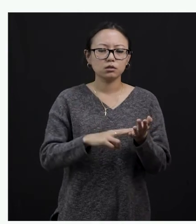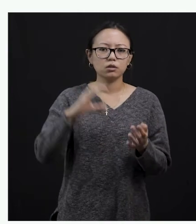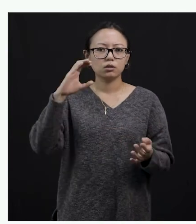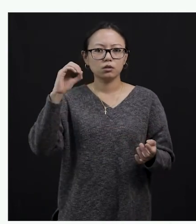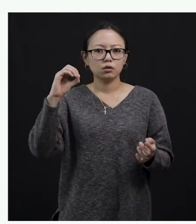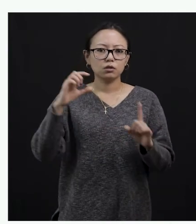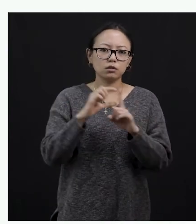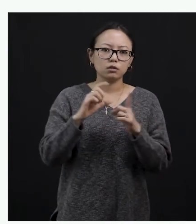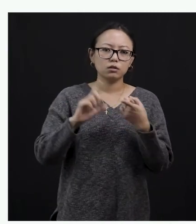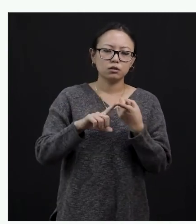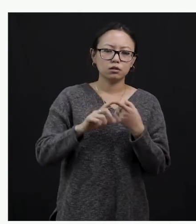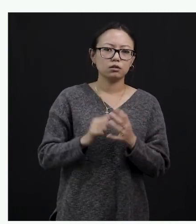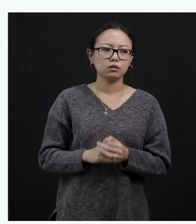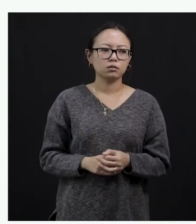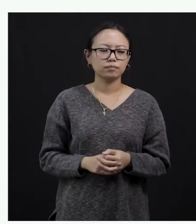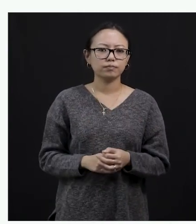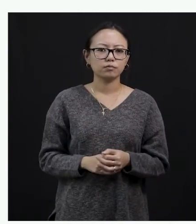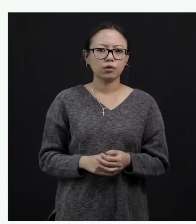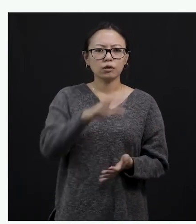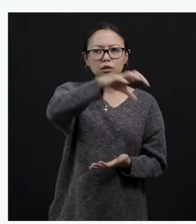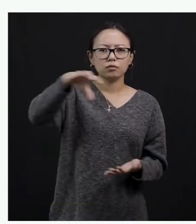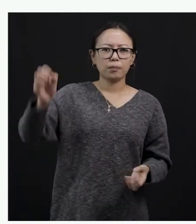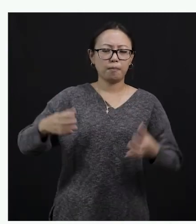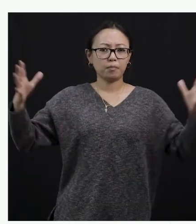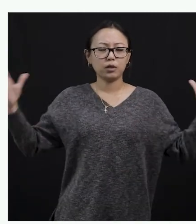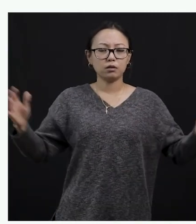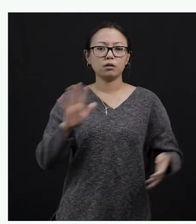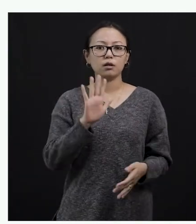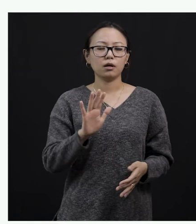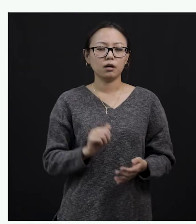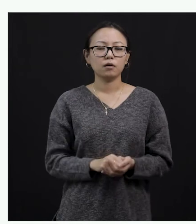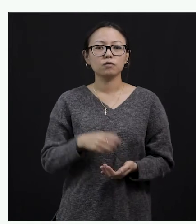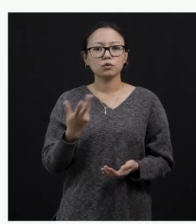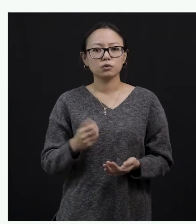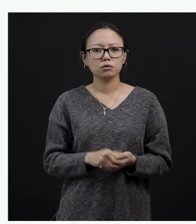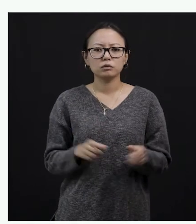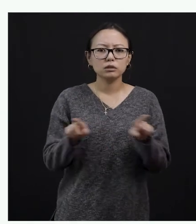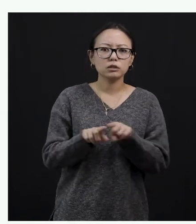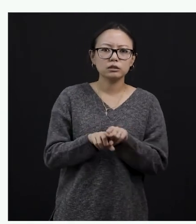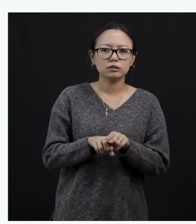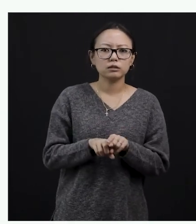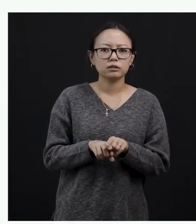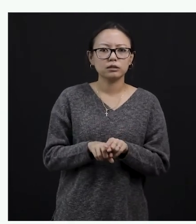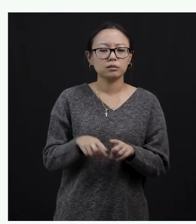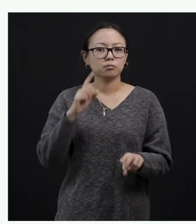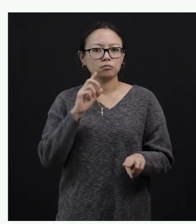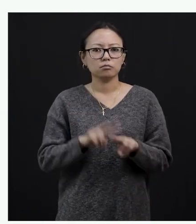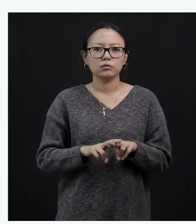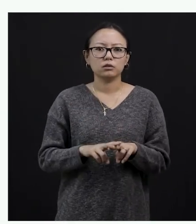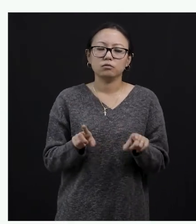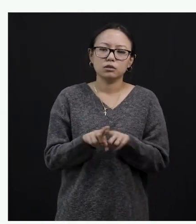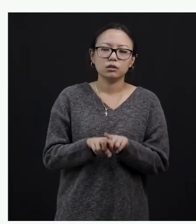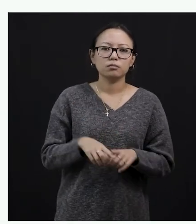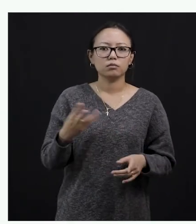cannot call all these areas by the name. So to make it more easier, we use the PIN code. So there are